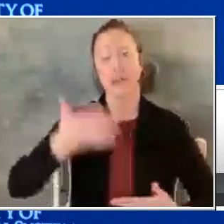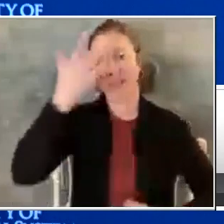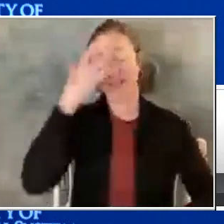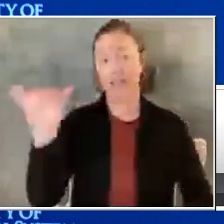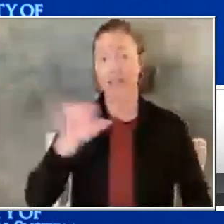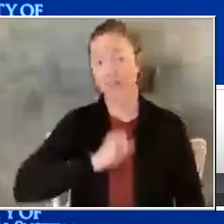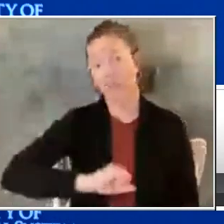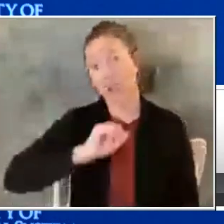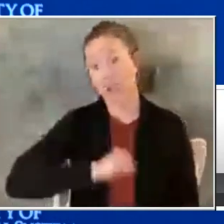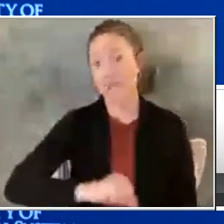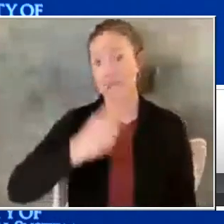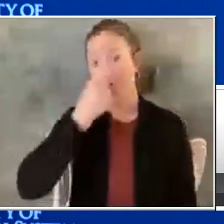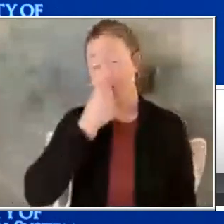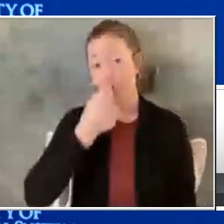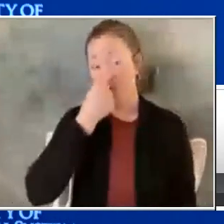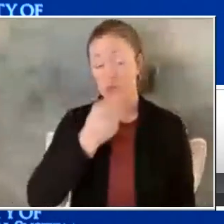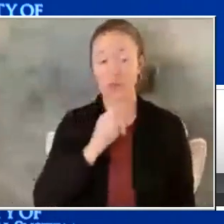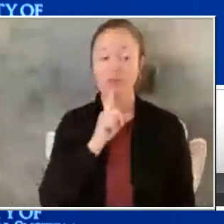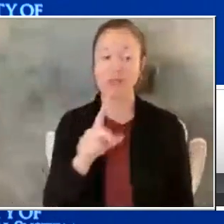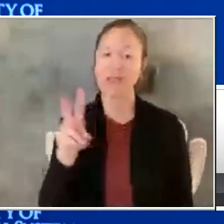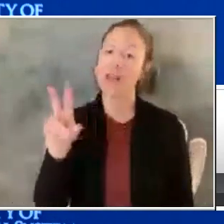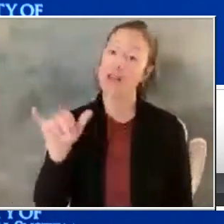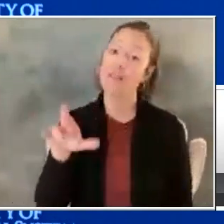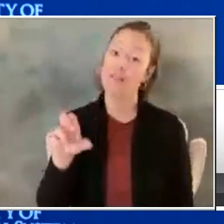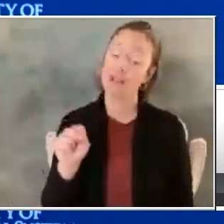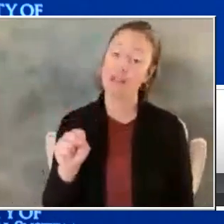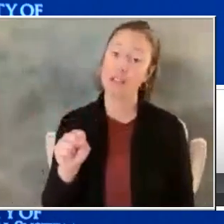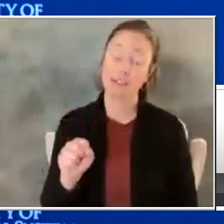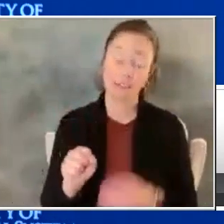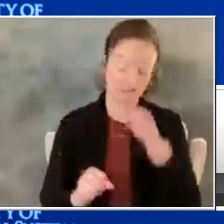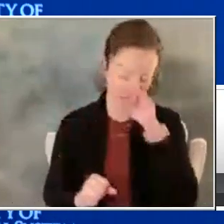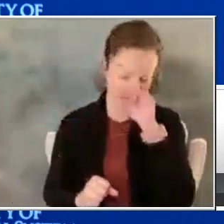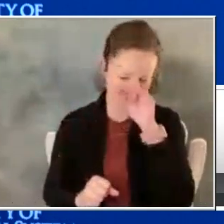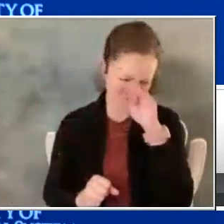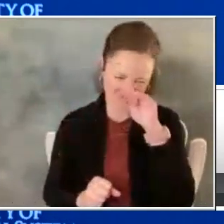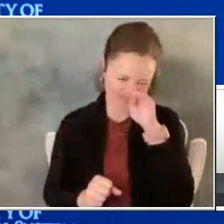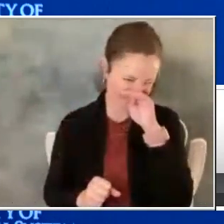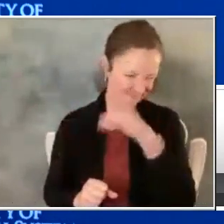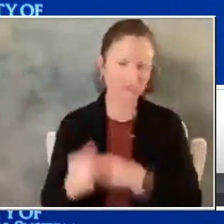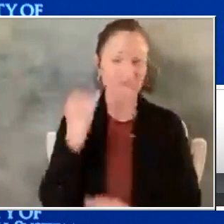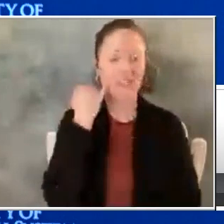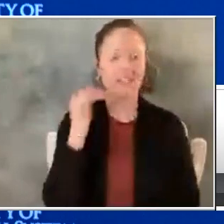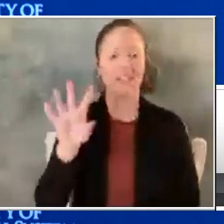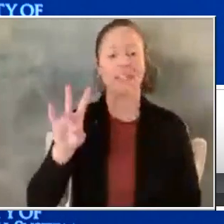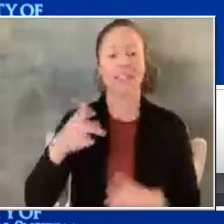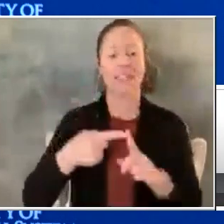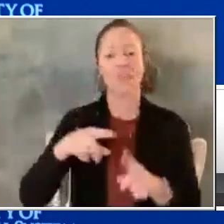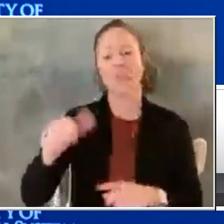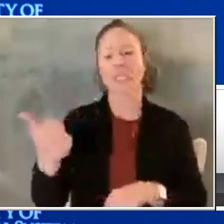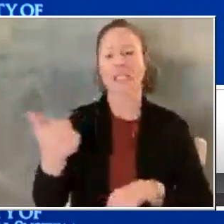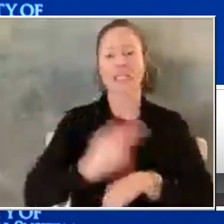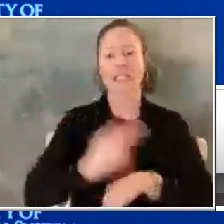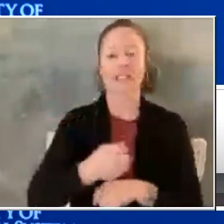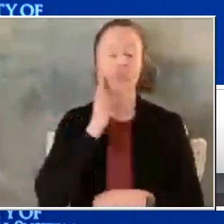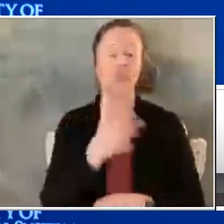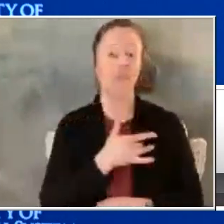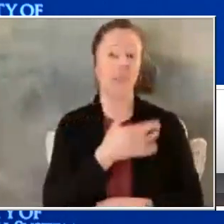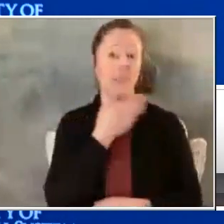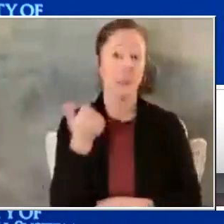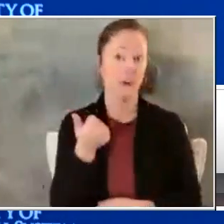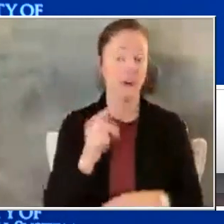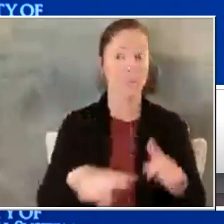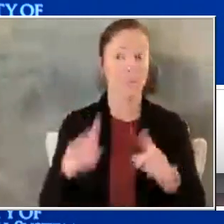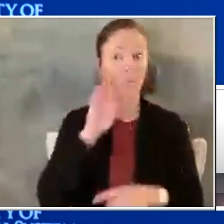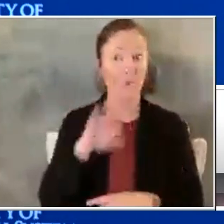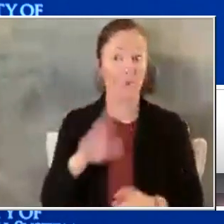colds are just viruses, and if you give them say 7 to 10 days, you are going to be feeling better. But we know that people